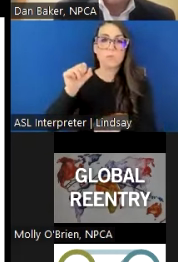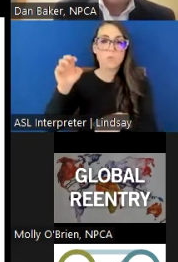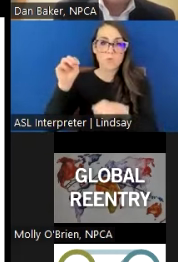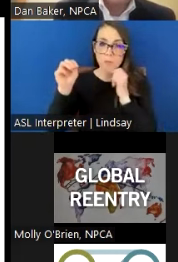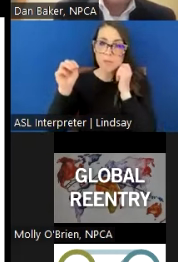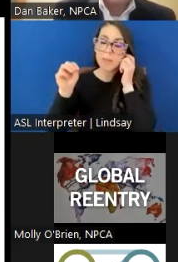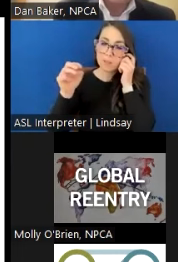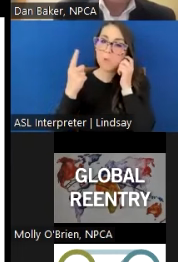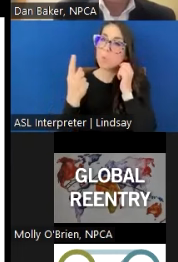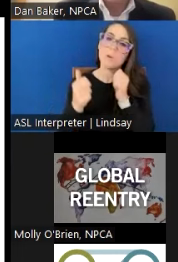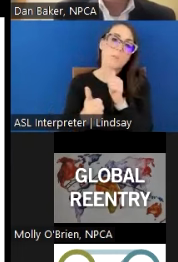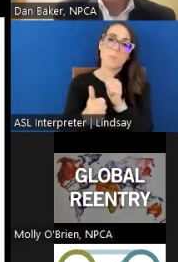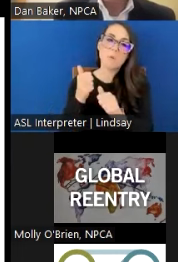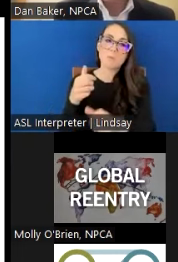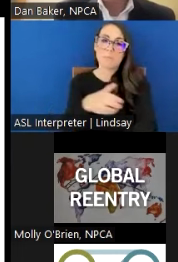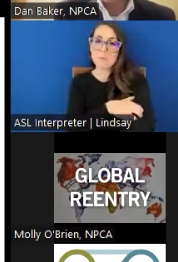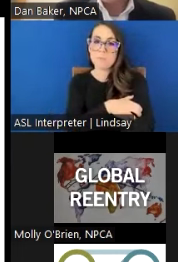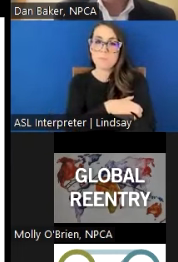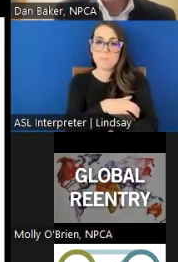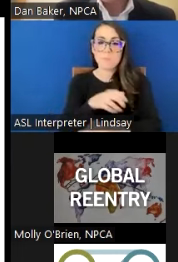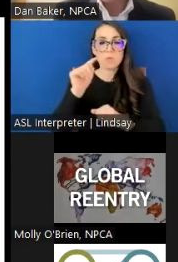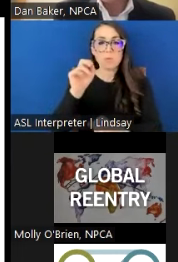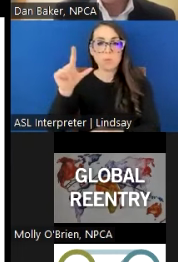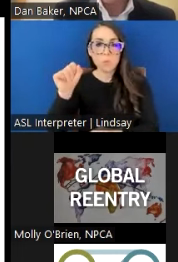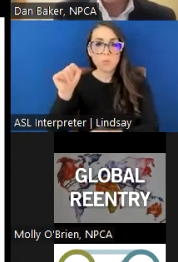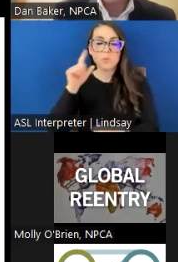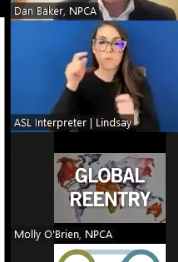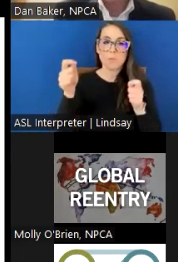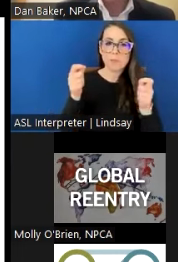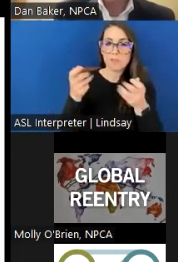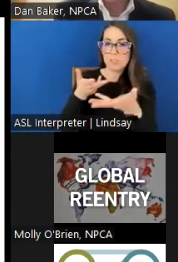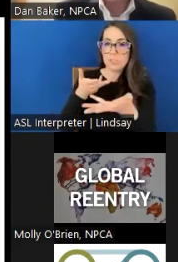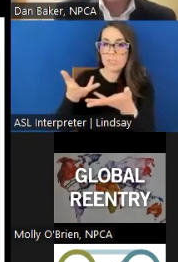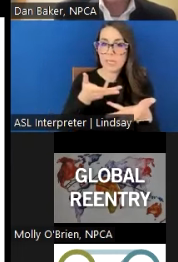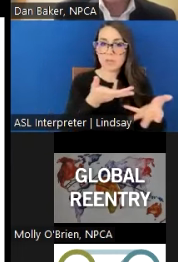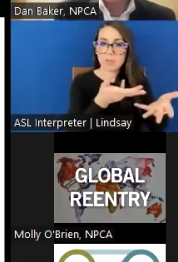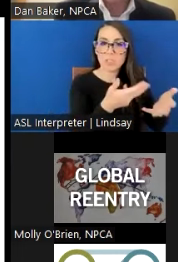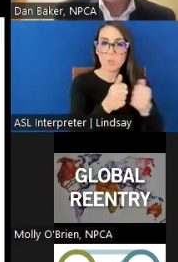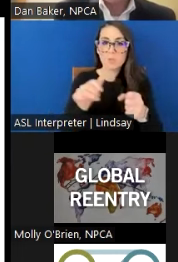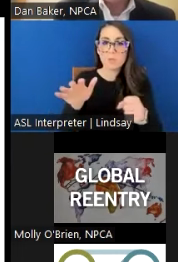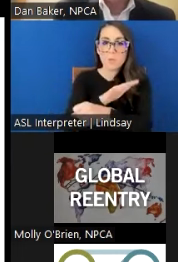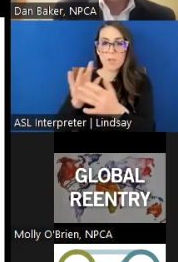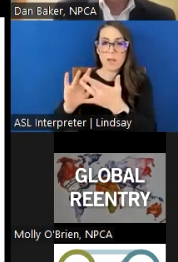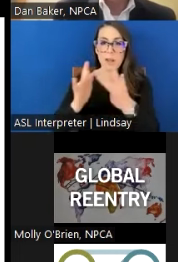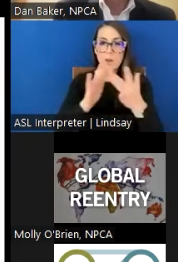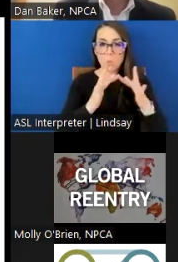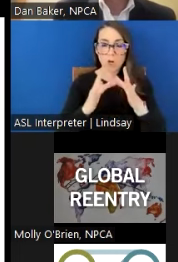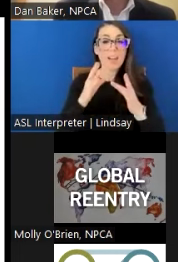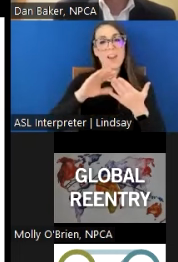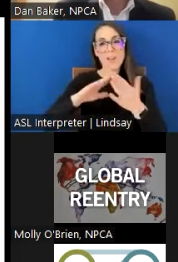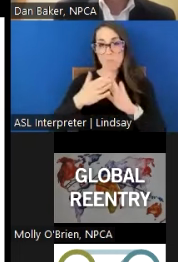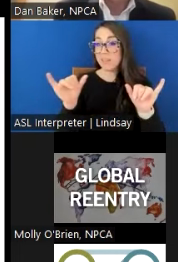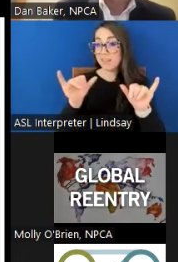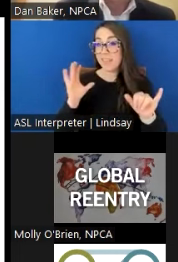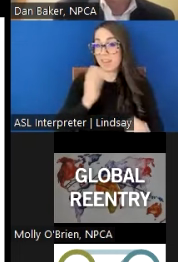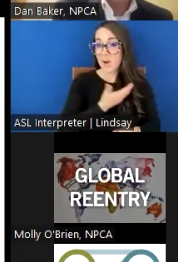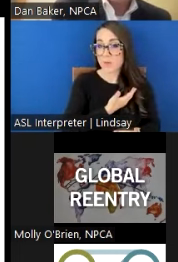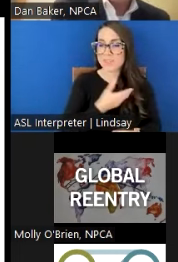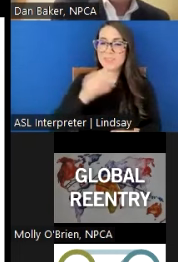most powerful tools for managing and engaging with a network and a community such as ours. The